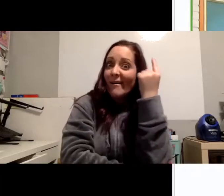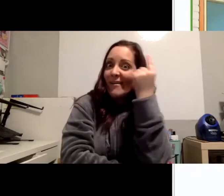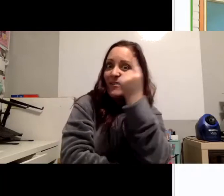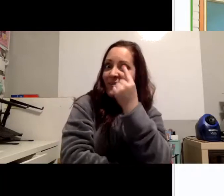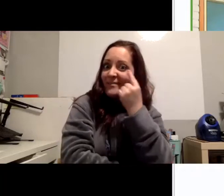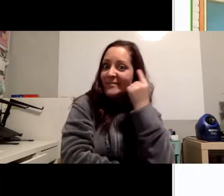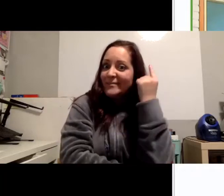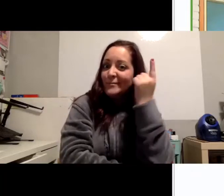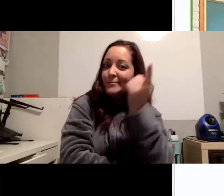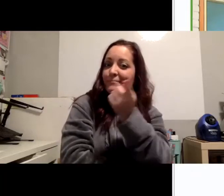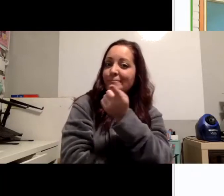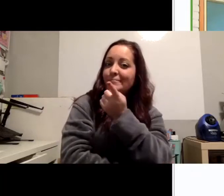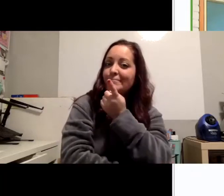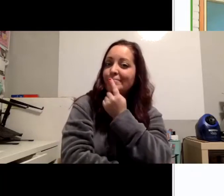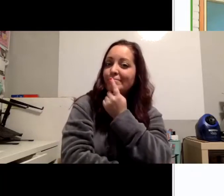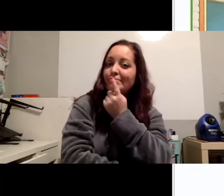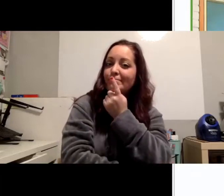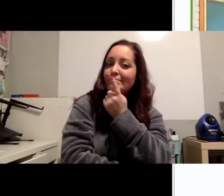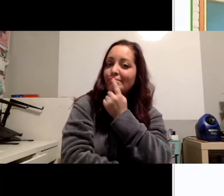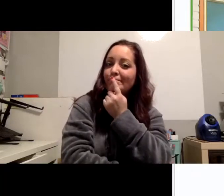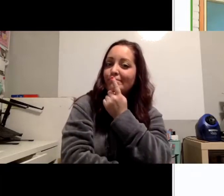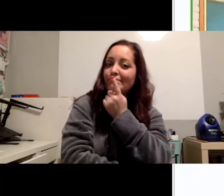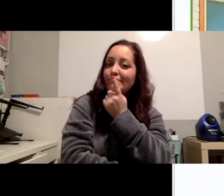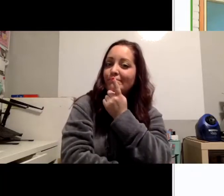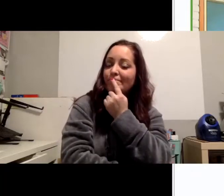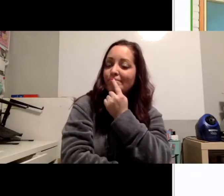I wonder,